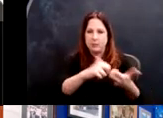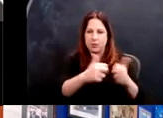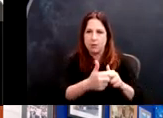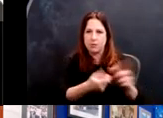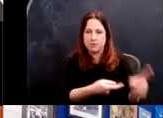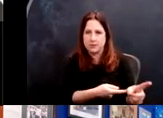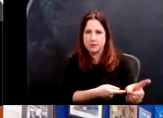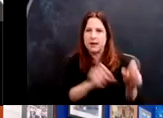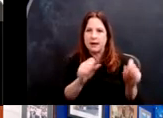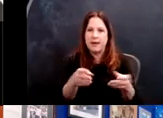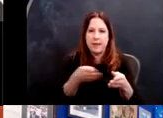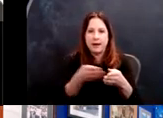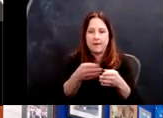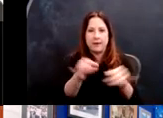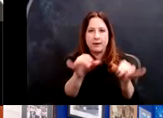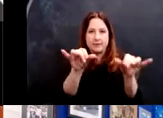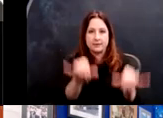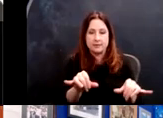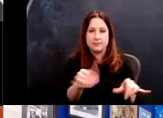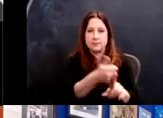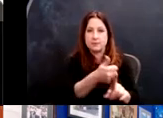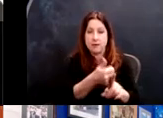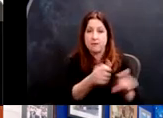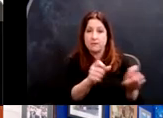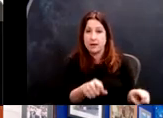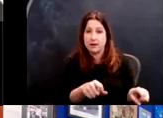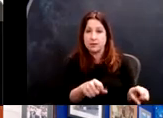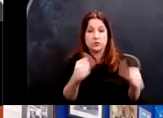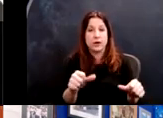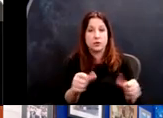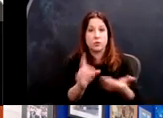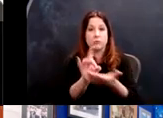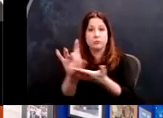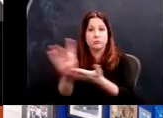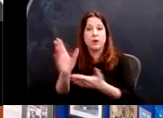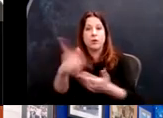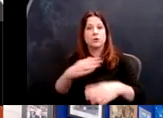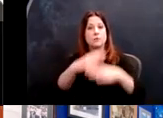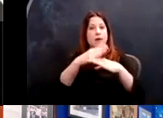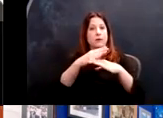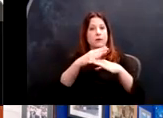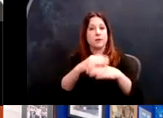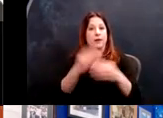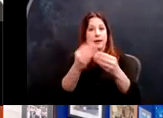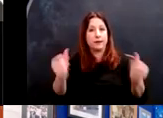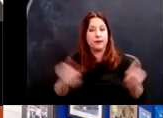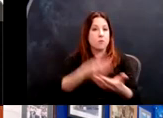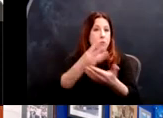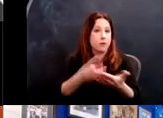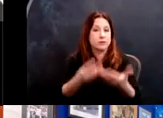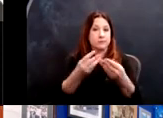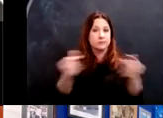navigate within the system to eliminate those barriers and improve their quality of